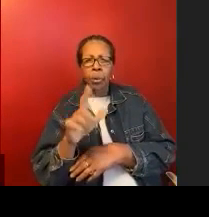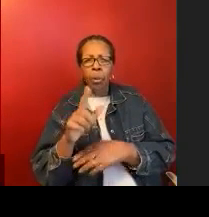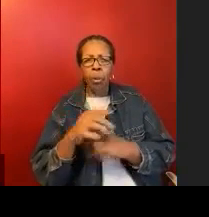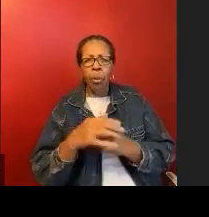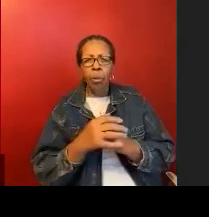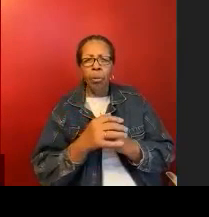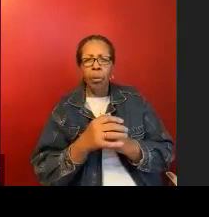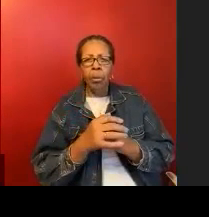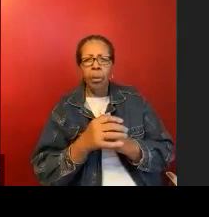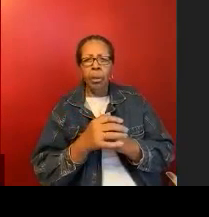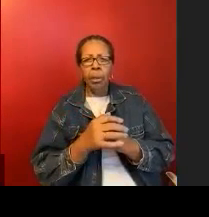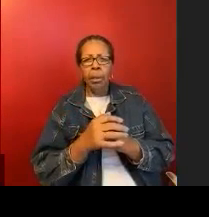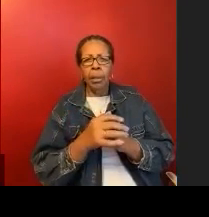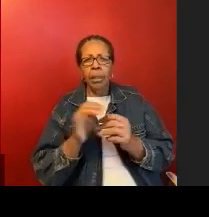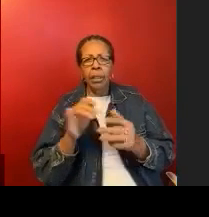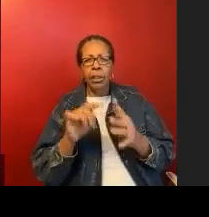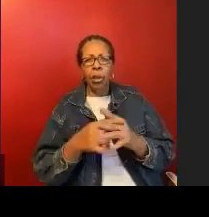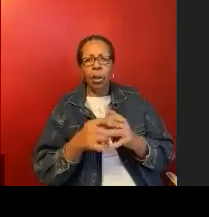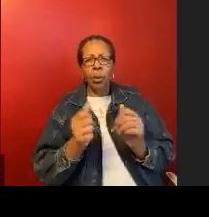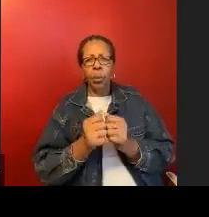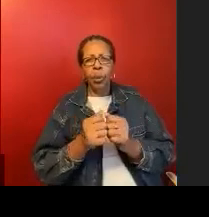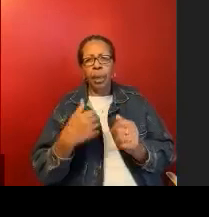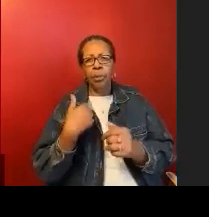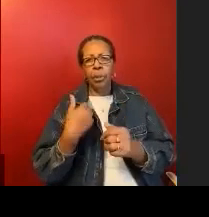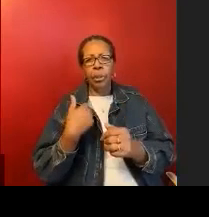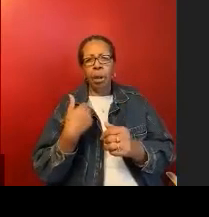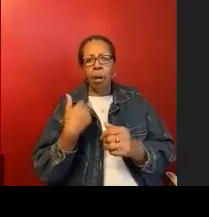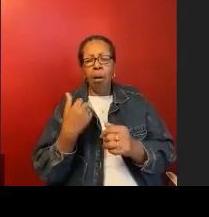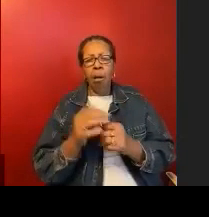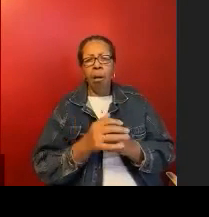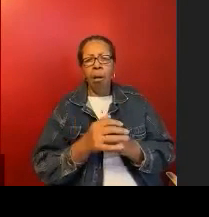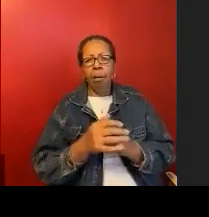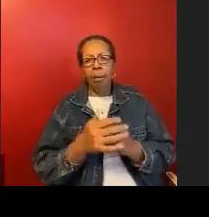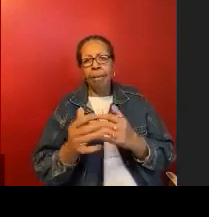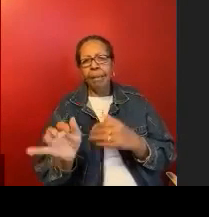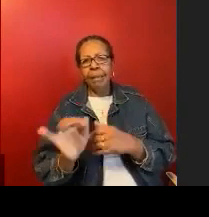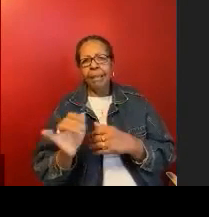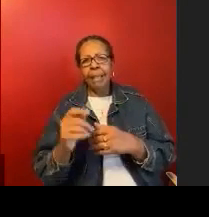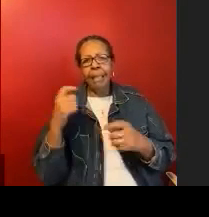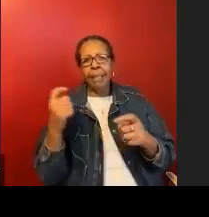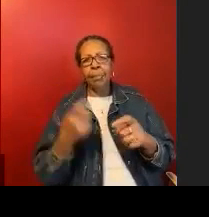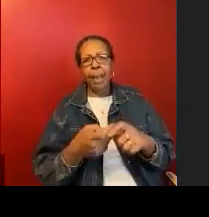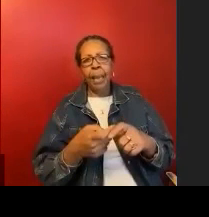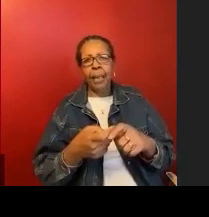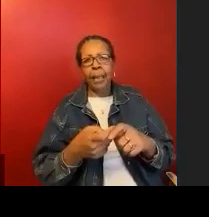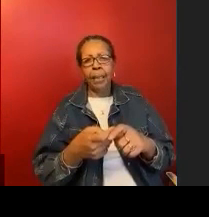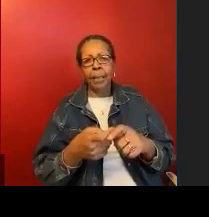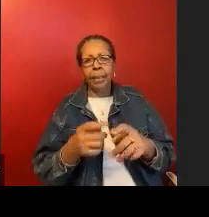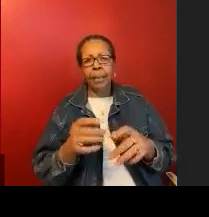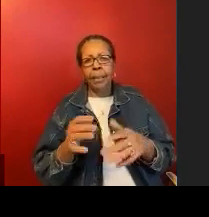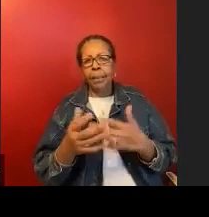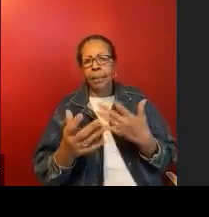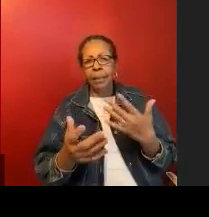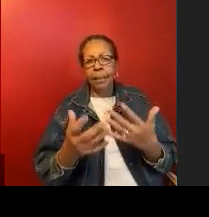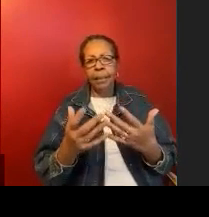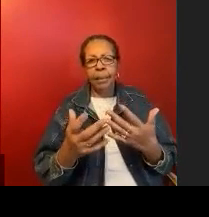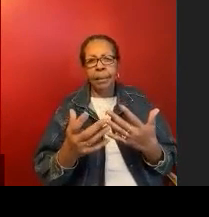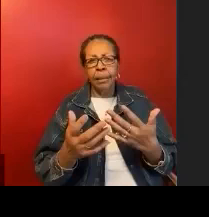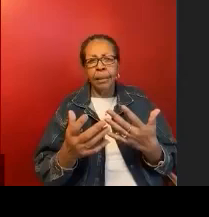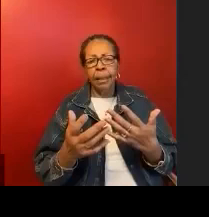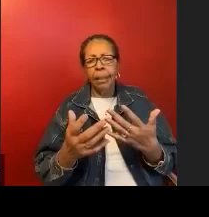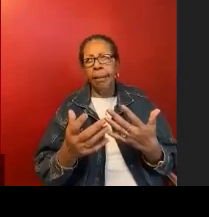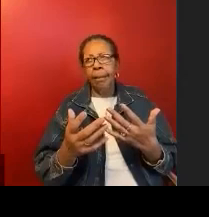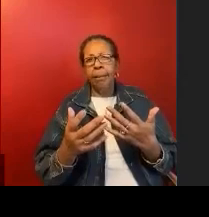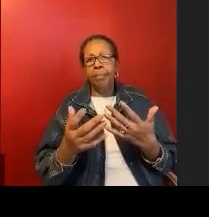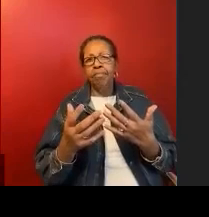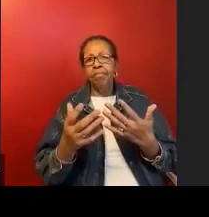who came to visit, and it's like kind of rooted from Spanish, because in Spanish, she would call me cosita, like it means like a tiny little thing. Yeah.